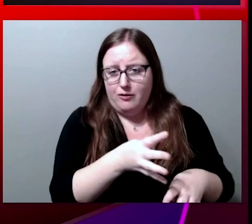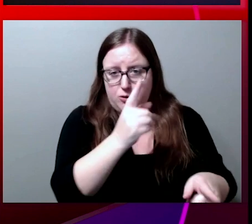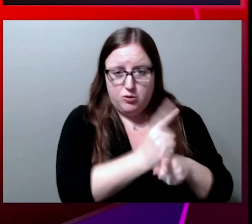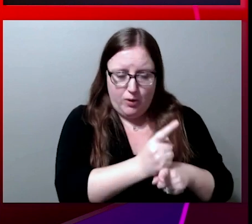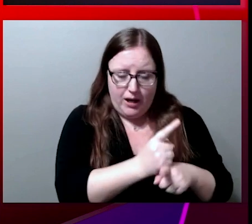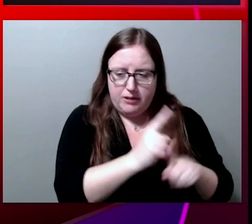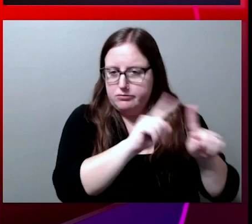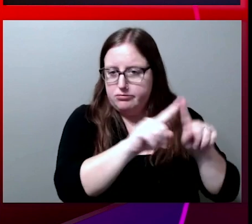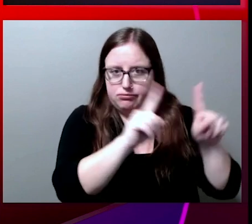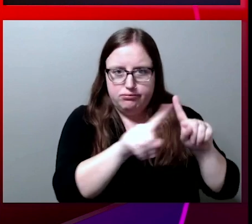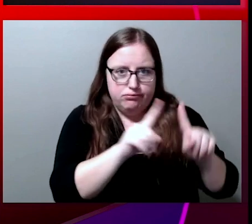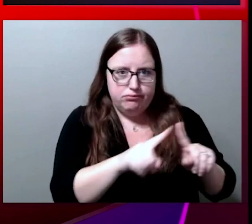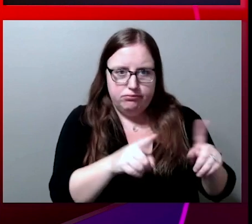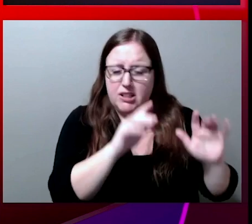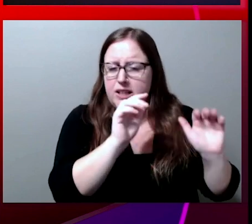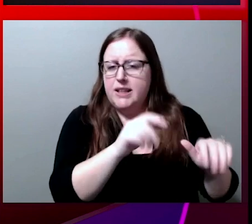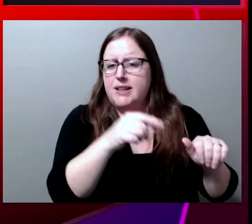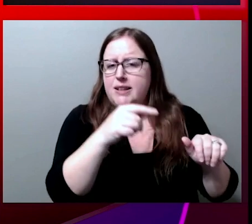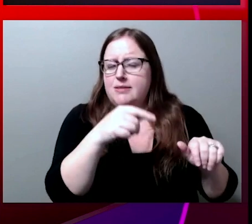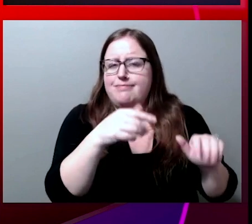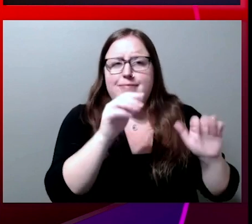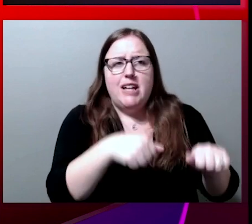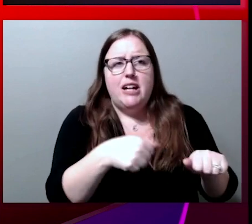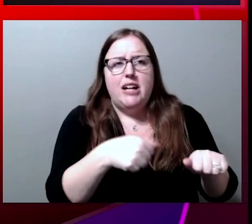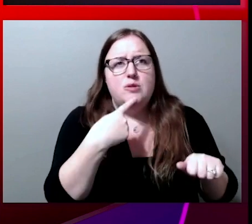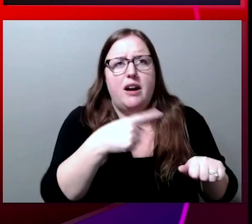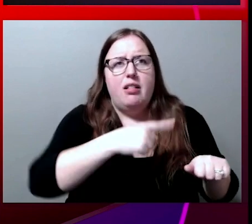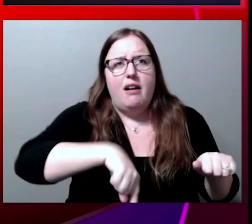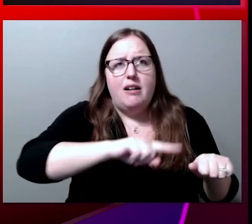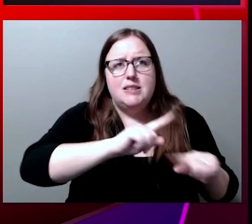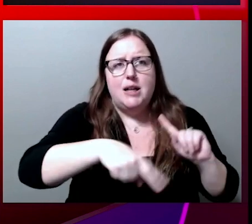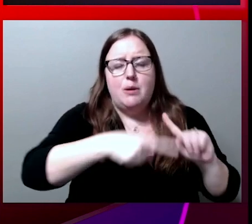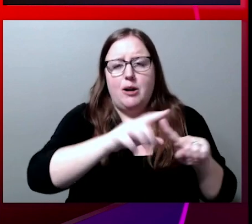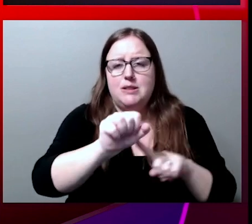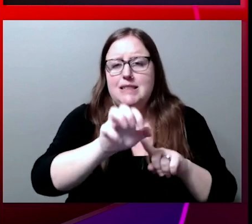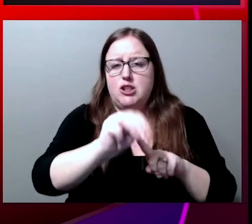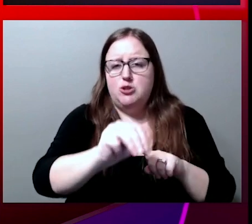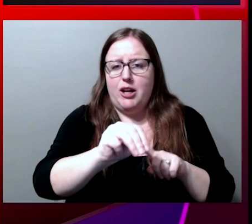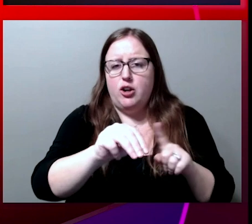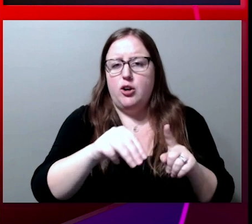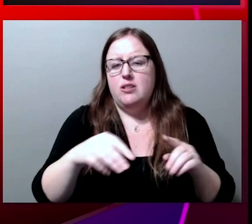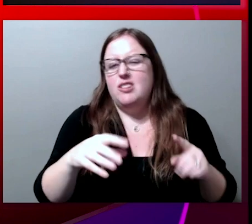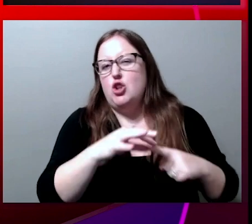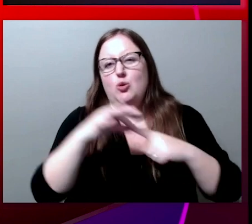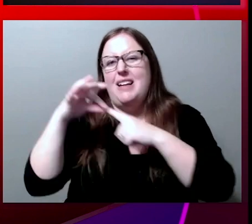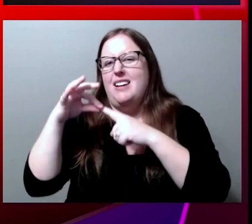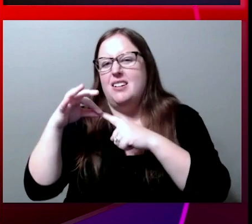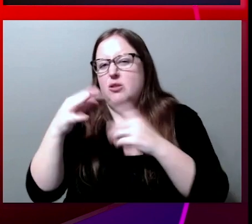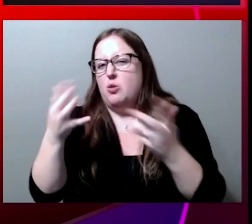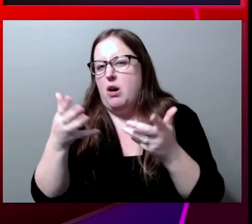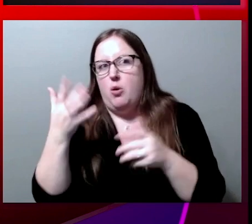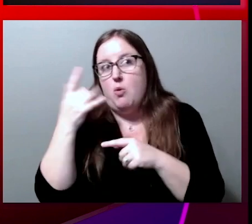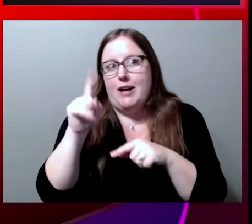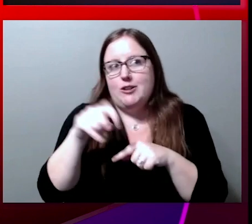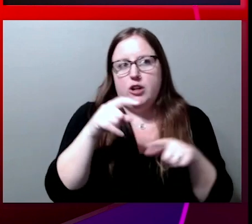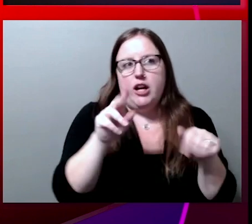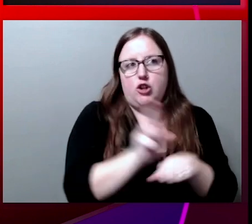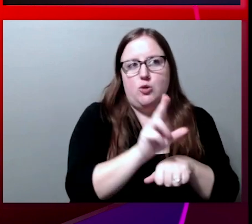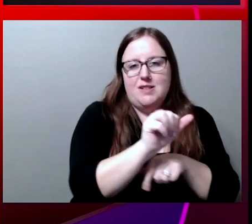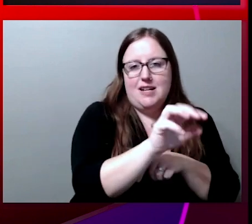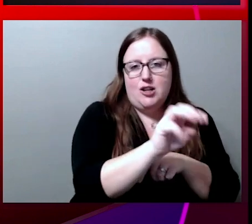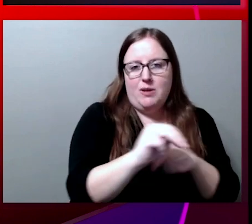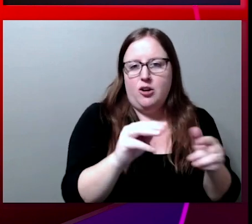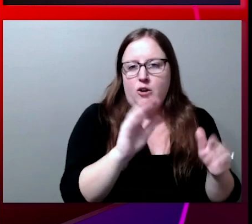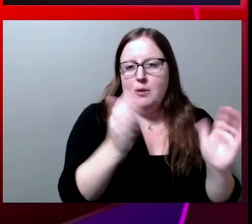different. Can you tell us about some of the things about SageMaker that make it unique? Like why should I use SageMaker versus